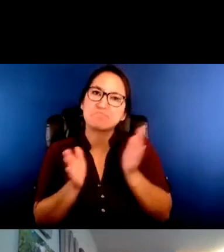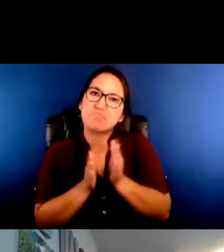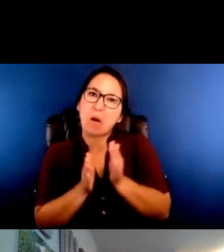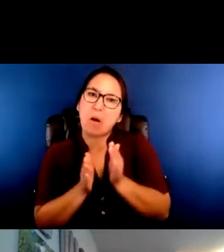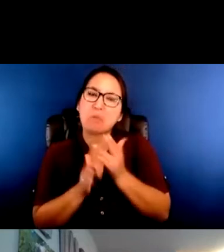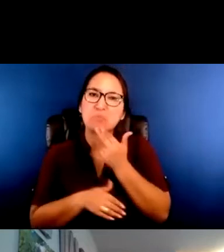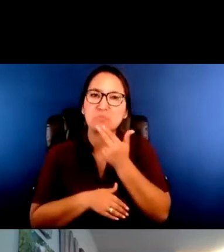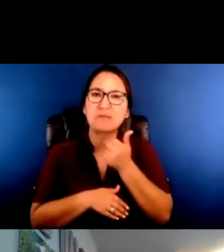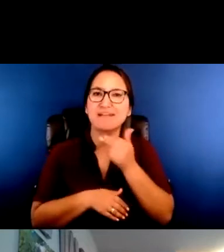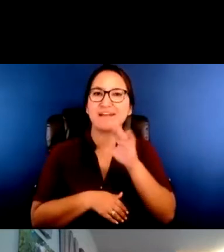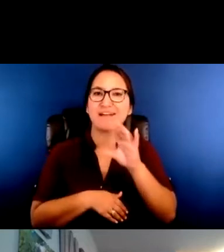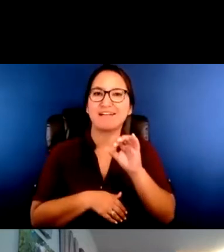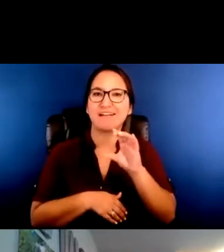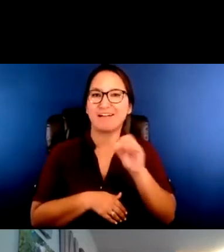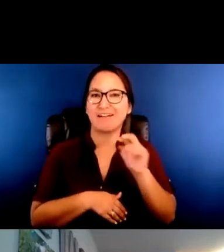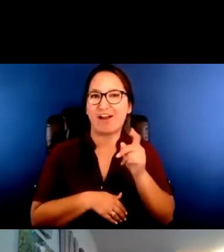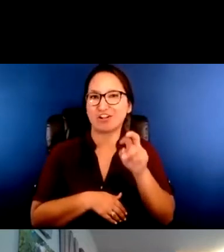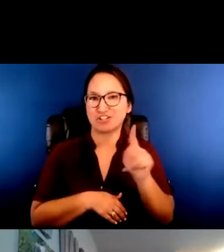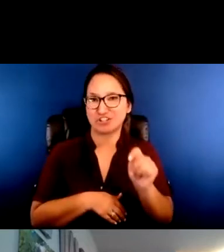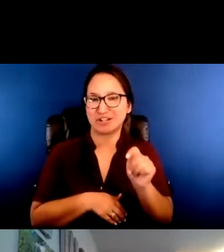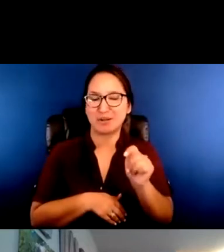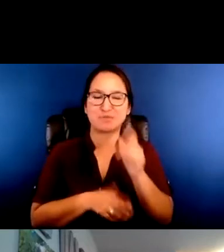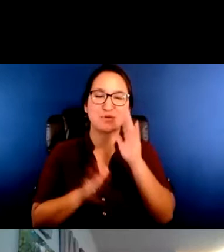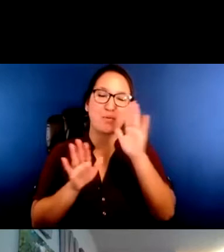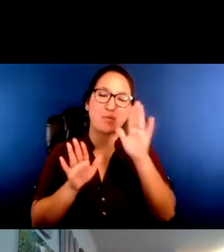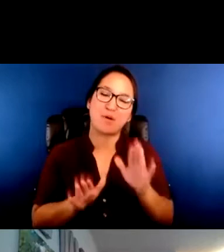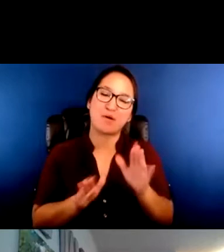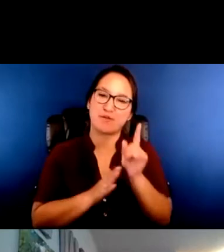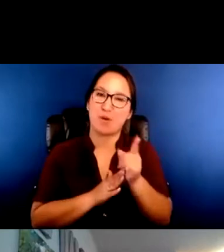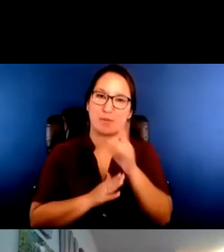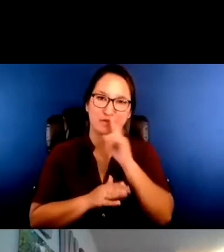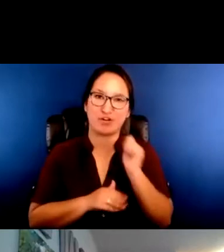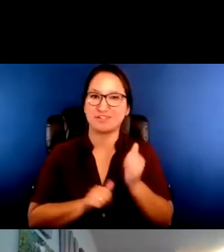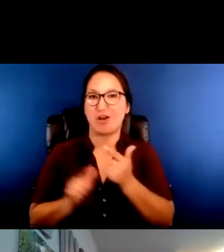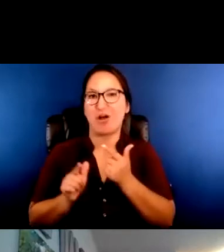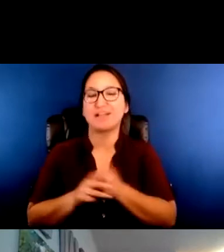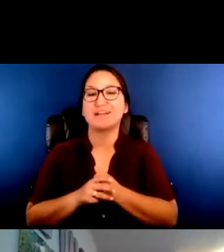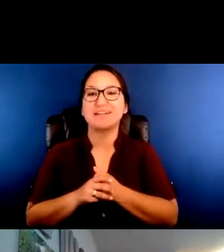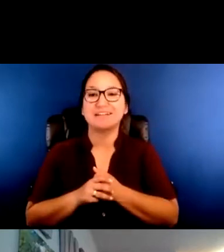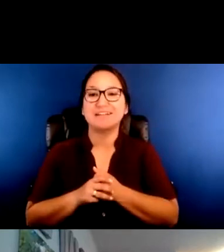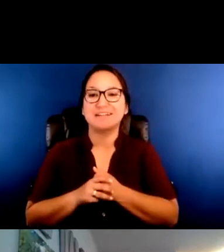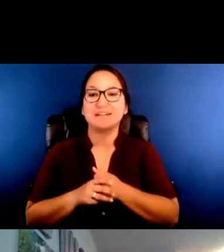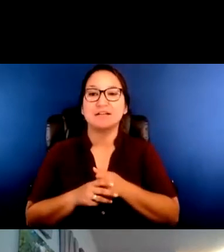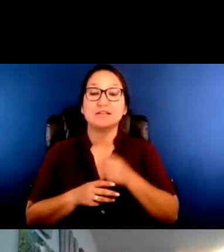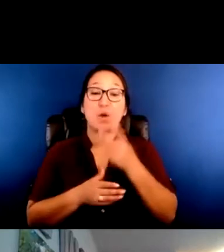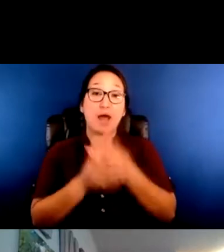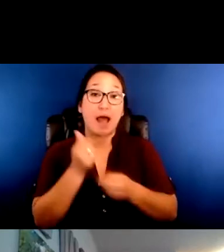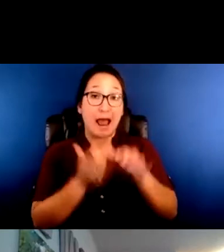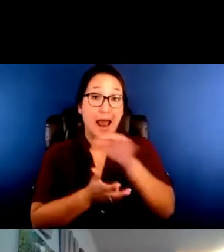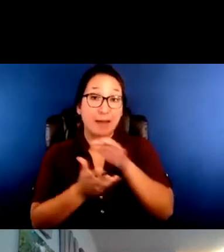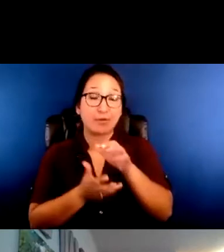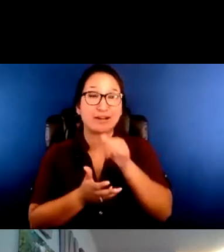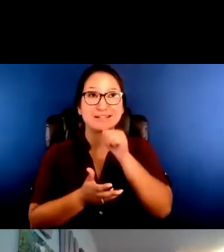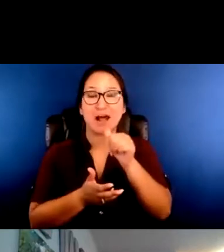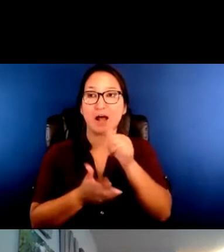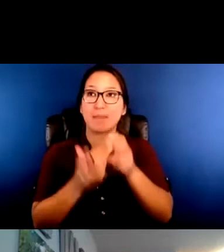a wonderful, wonderful moment for all of us. So, the hybrid, it's not the most ideal situation, but